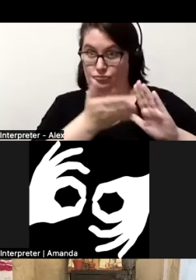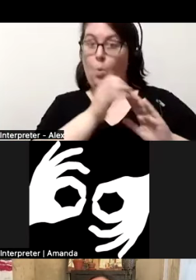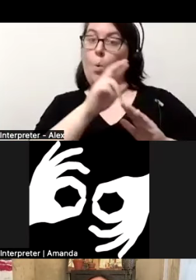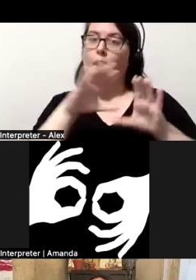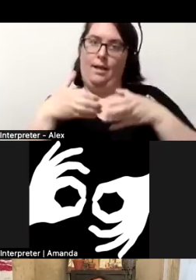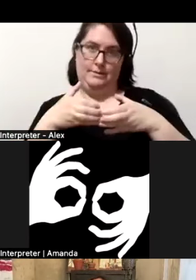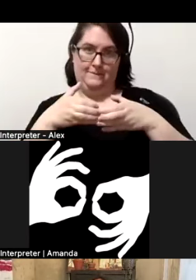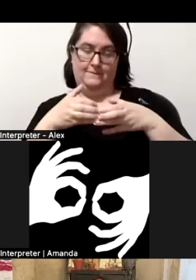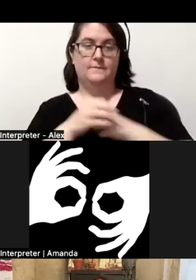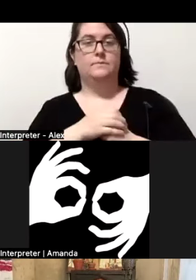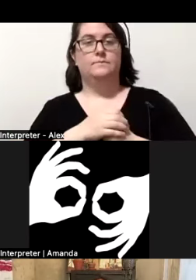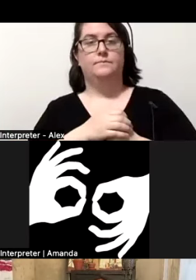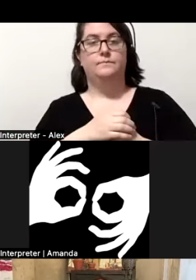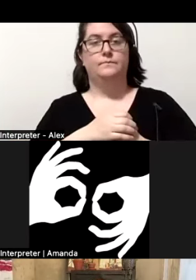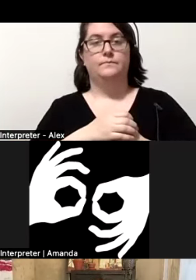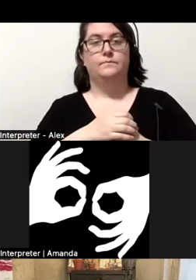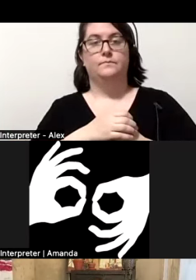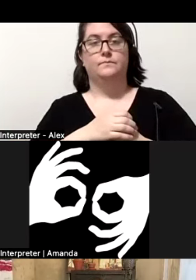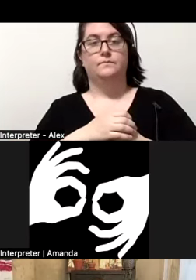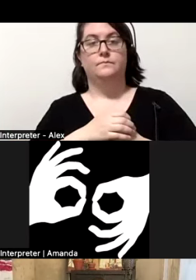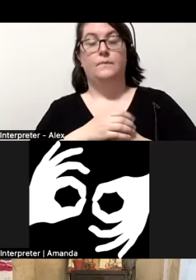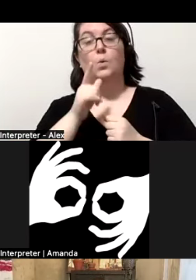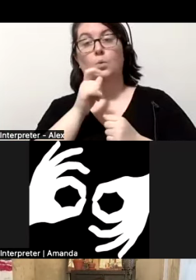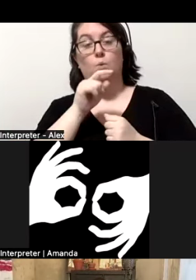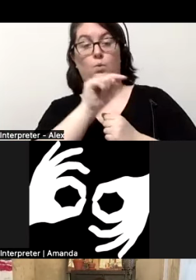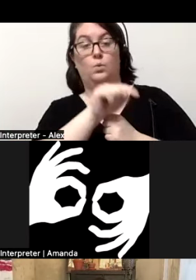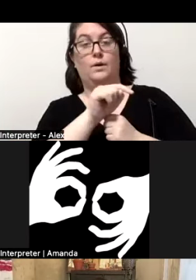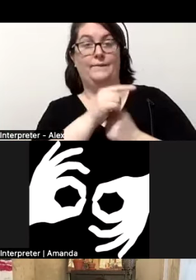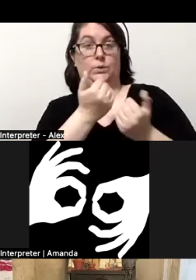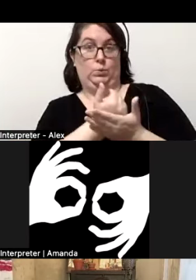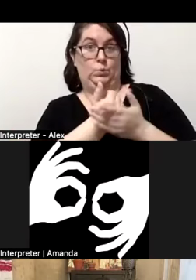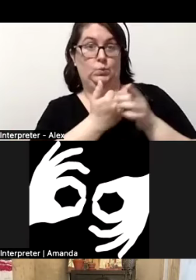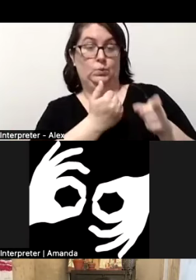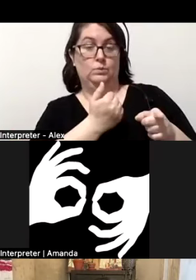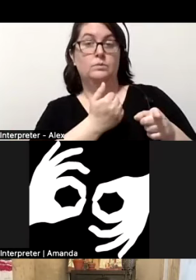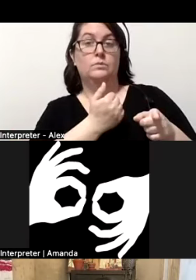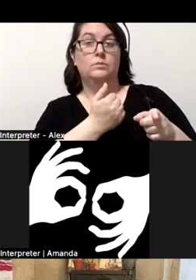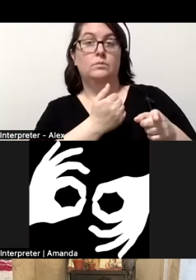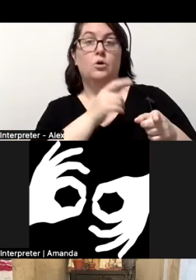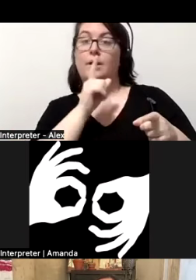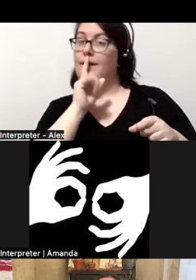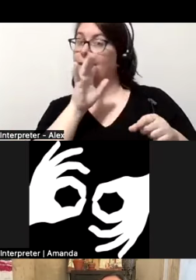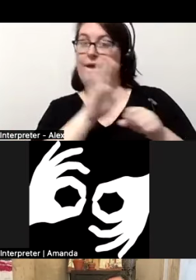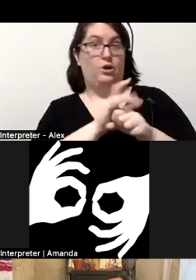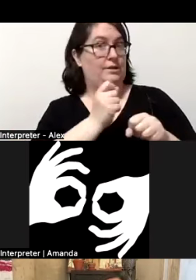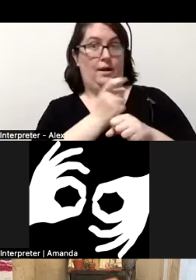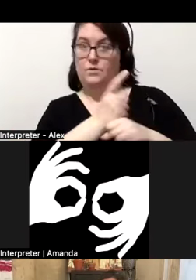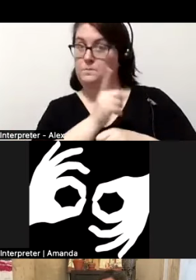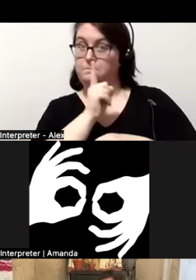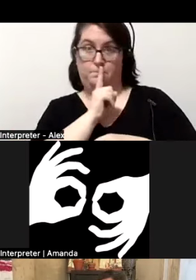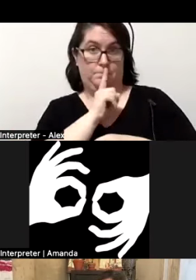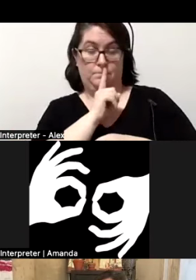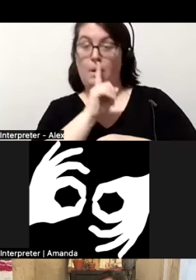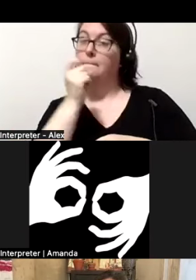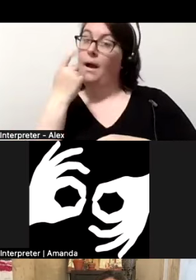collectives. CKAF Festival grants awarded to applicants in the emerging festivals category are not guaranteed to be recurring. However,